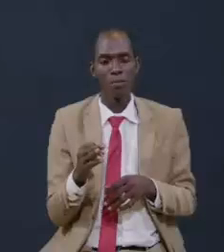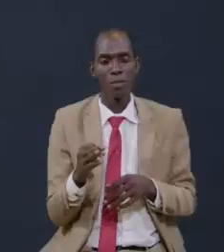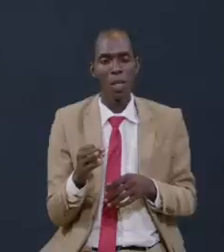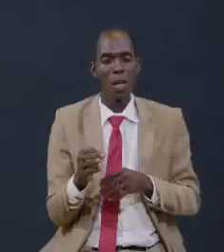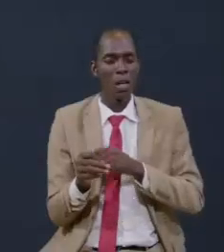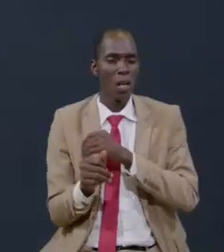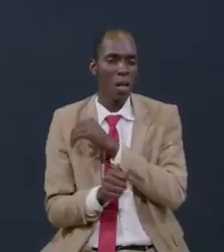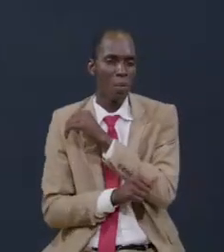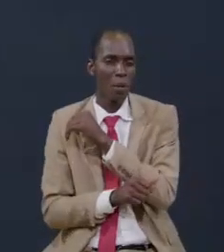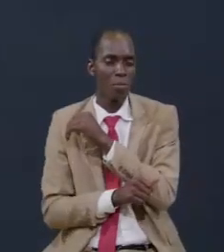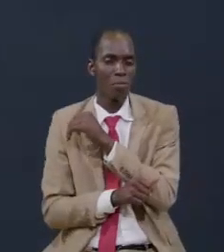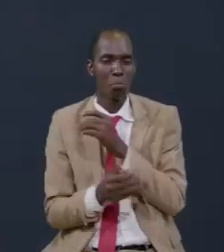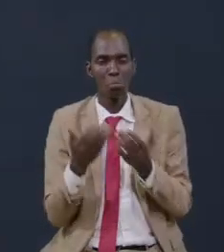come